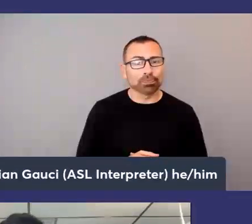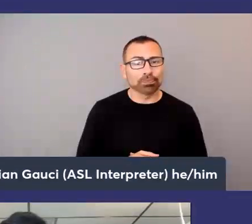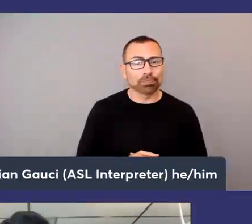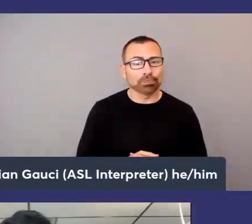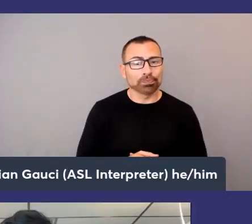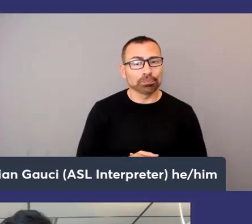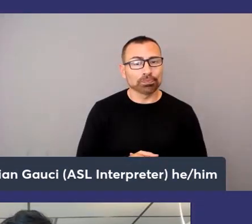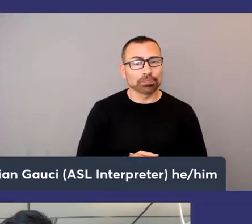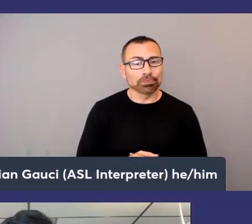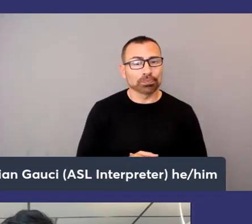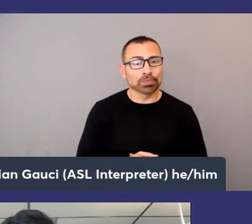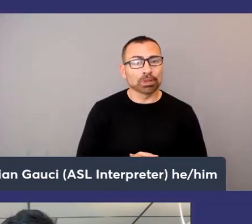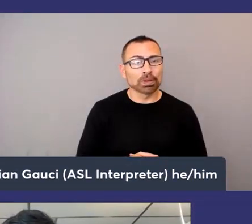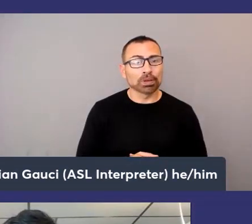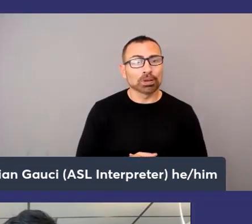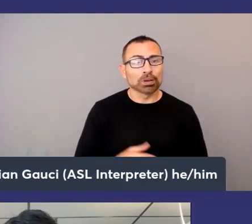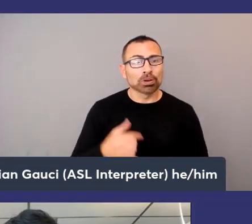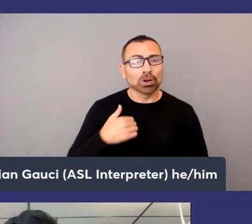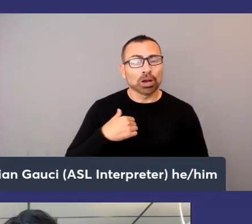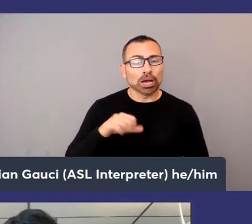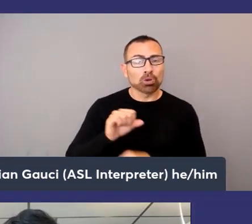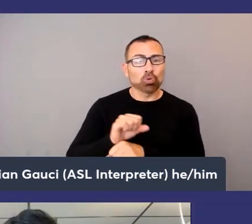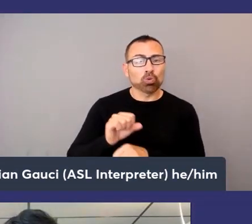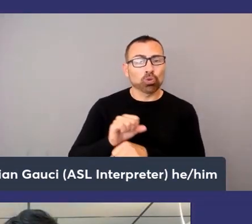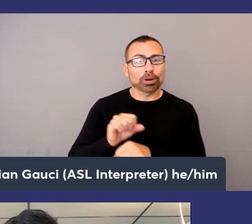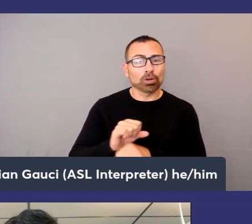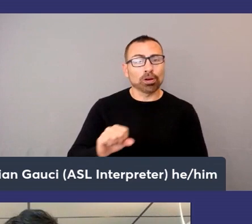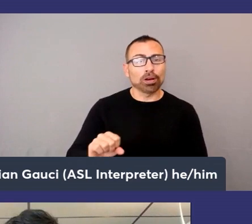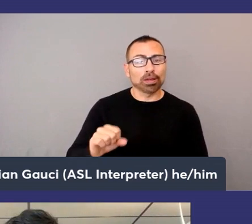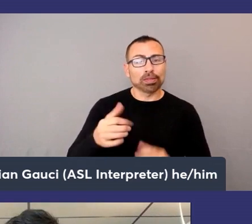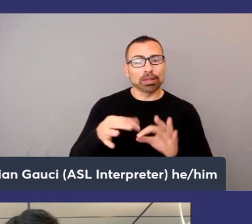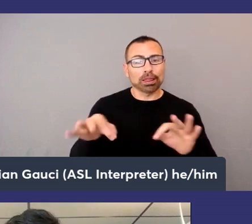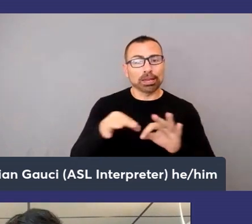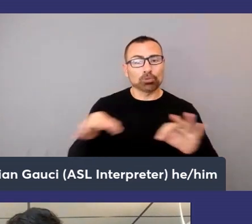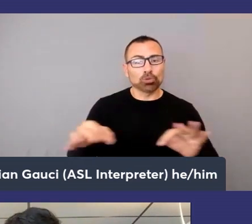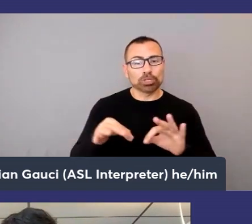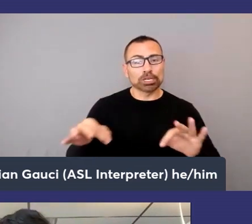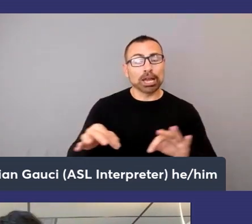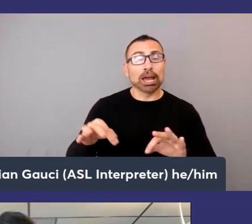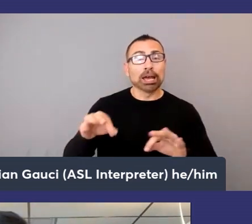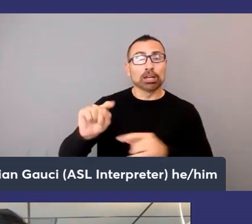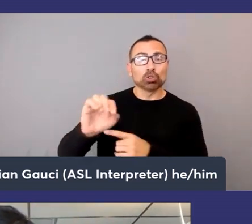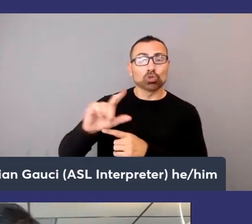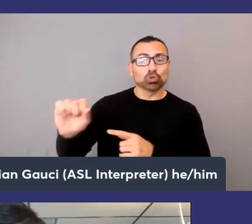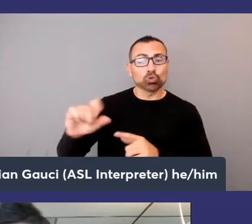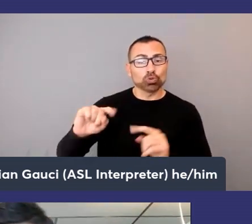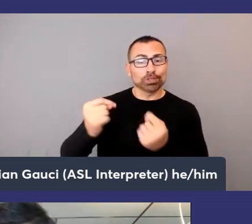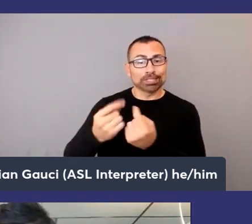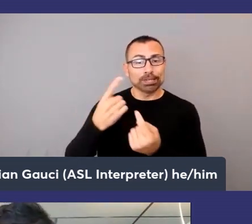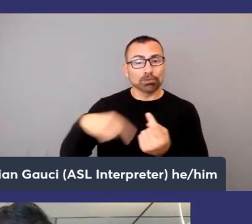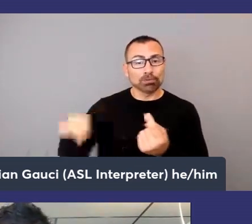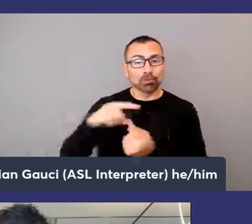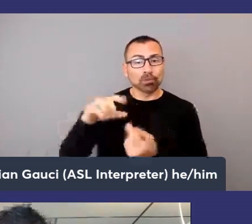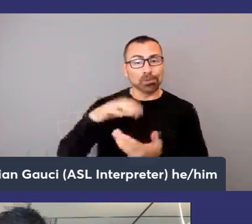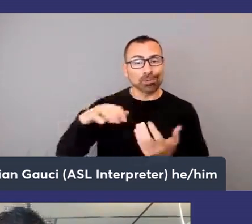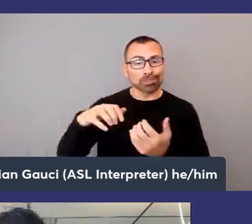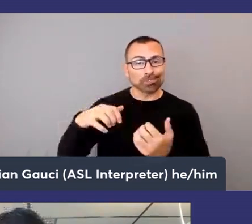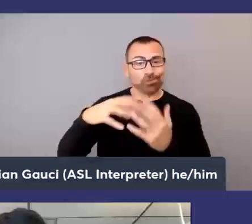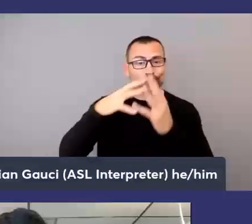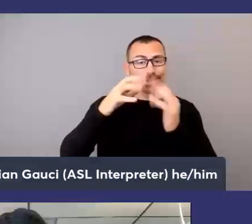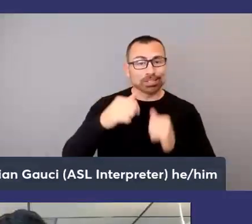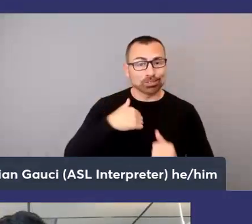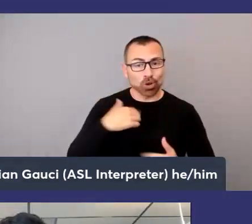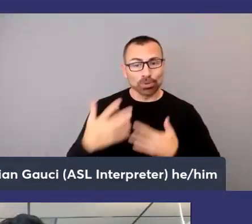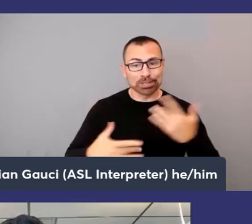I'm on the LTT team, which is the language and tools team for CloudFormation. And yeah, really excited to give a demo of what we've been working on